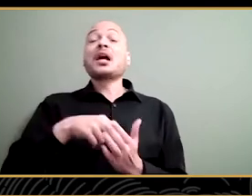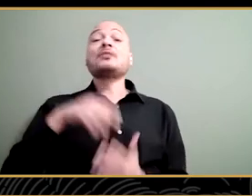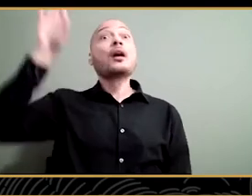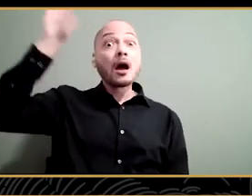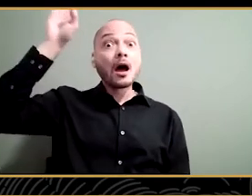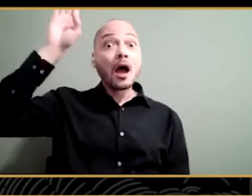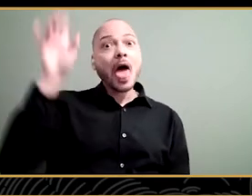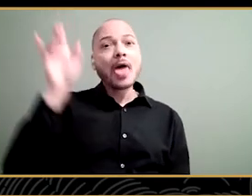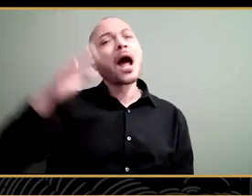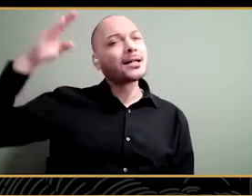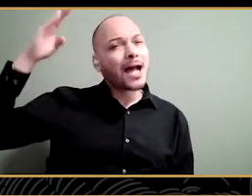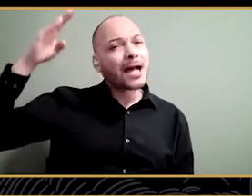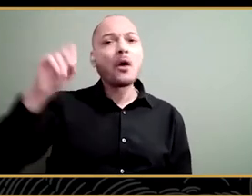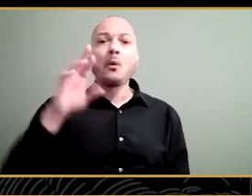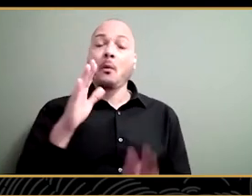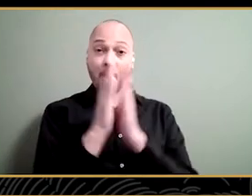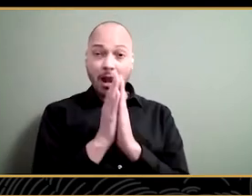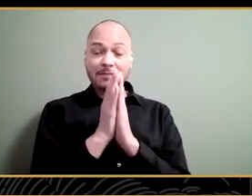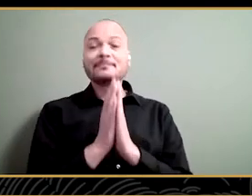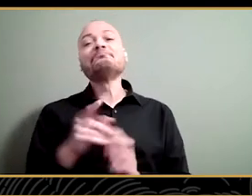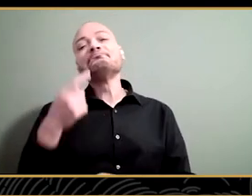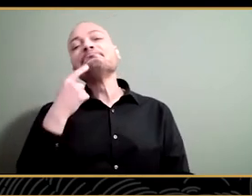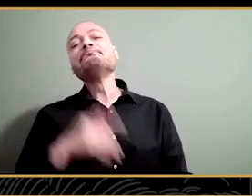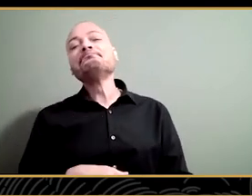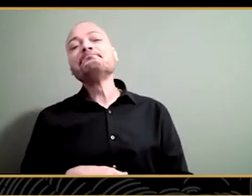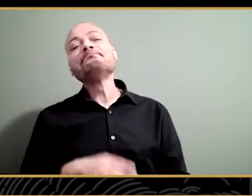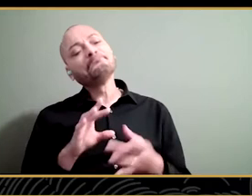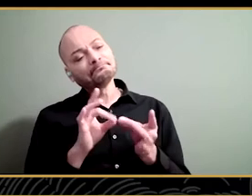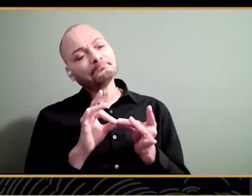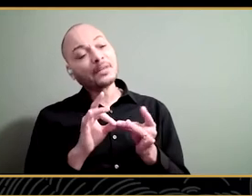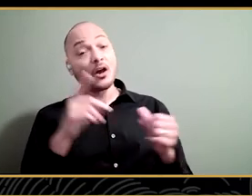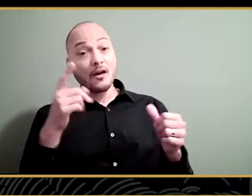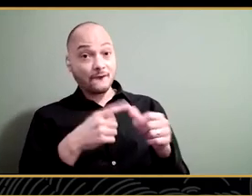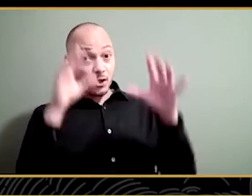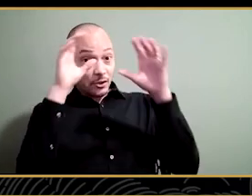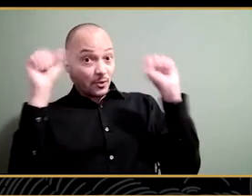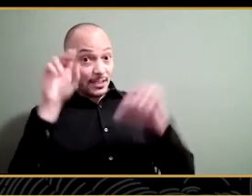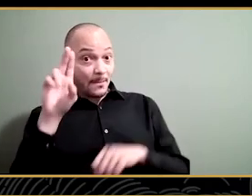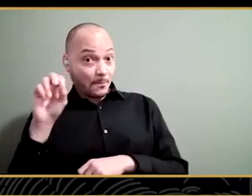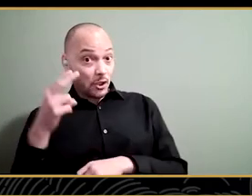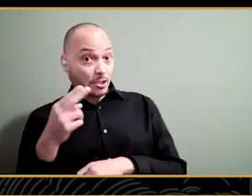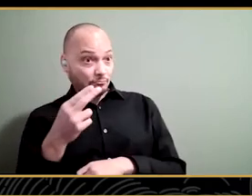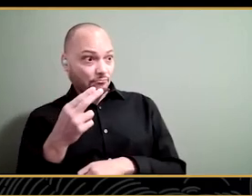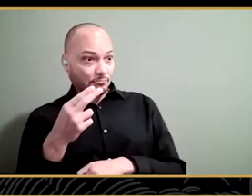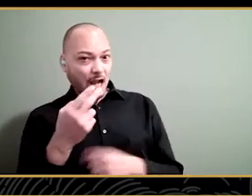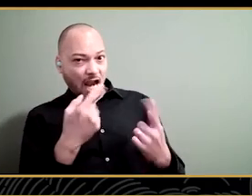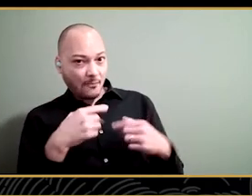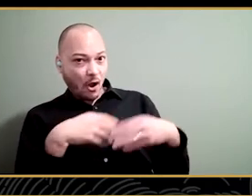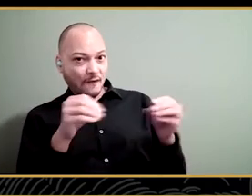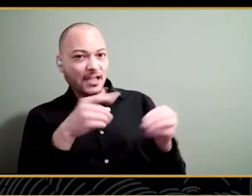her hand as if testifying or praying She says, when the first President Bush came into office